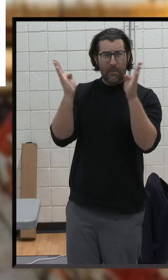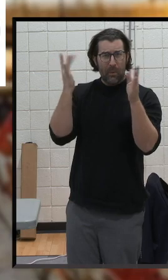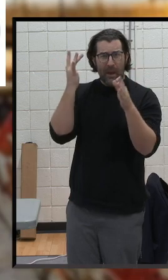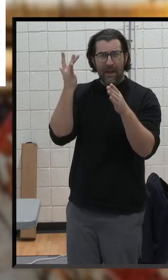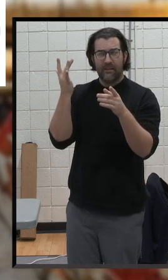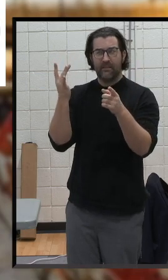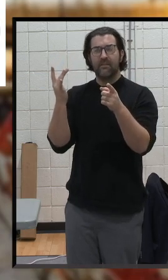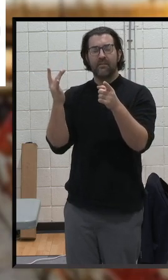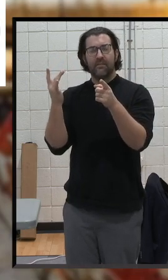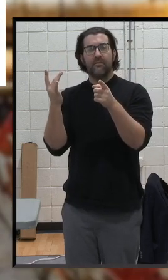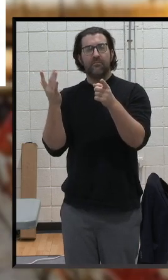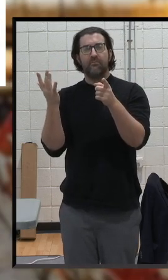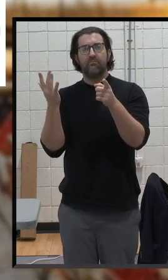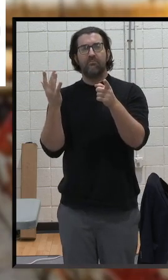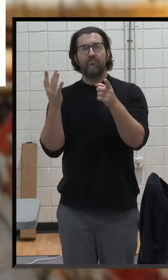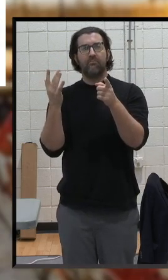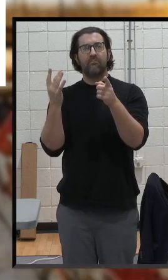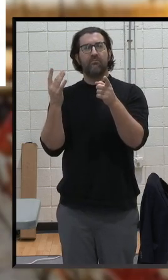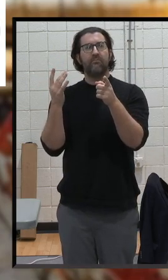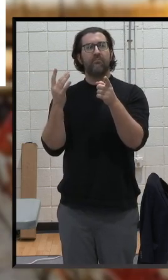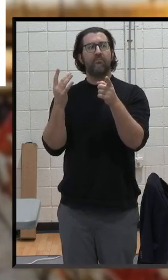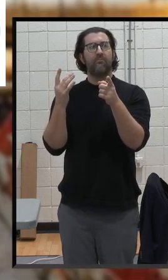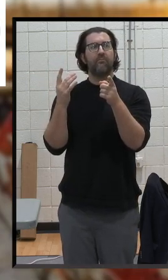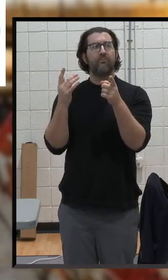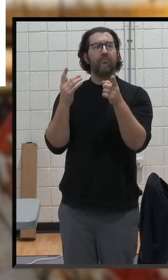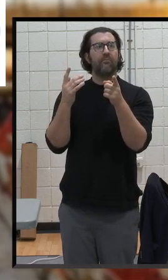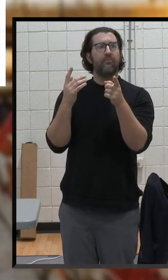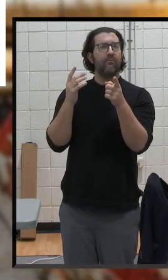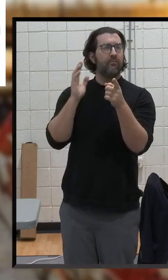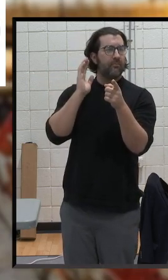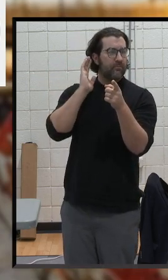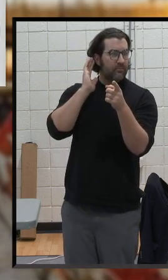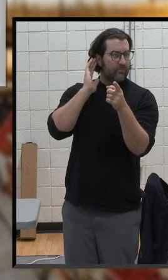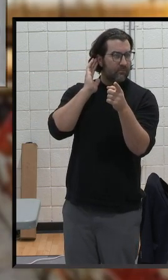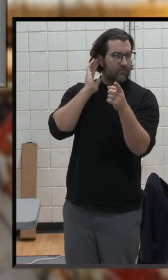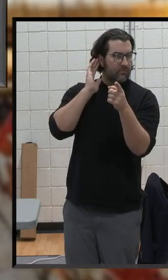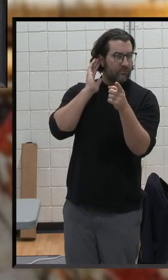Yeah, the question was, why is the bridge still open? So the bridge...